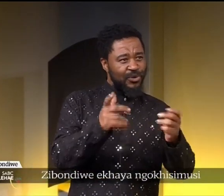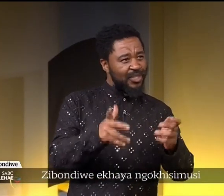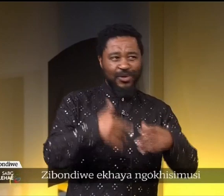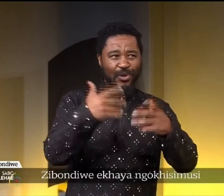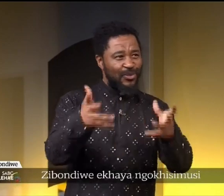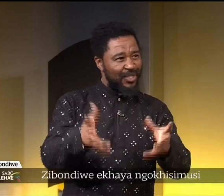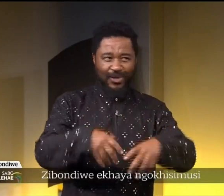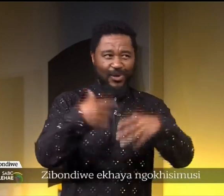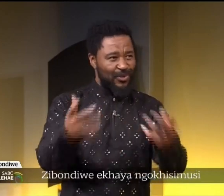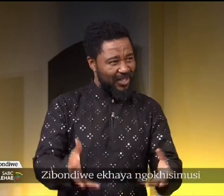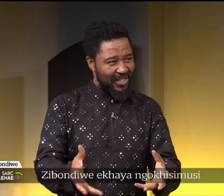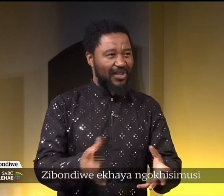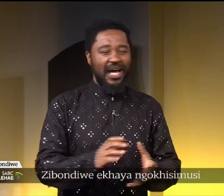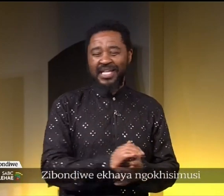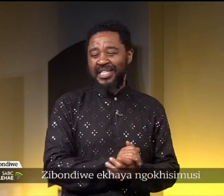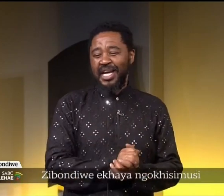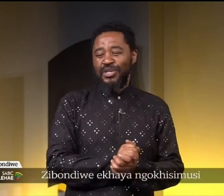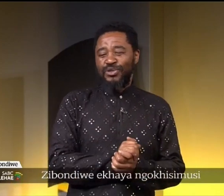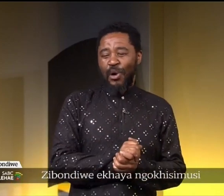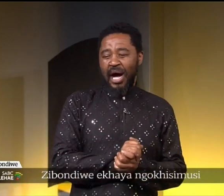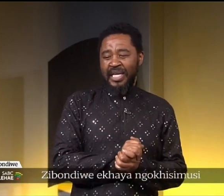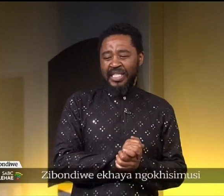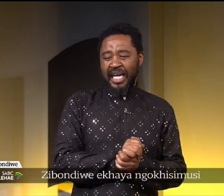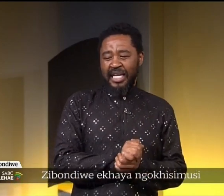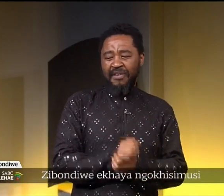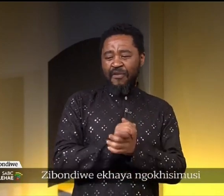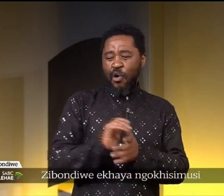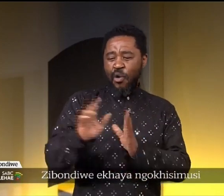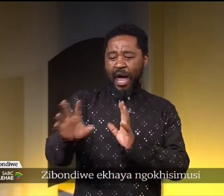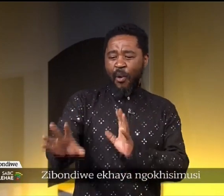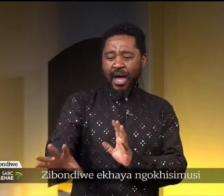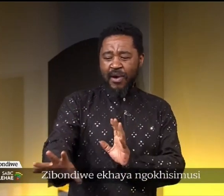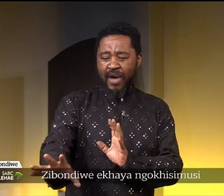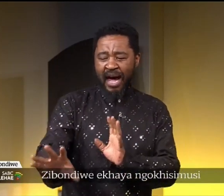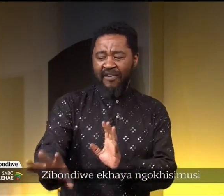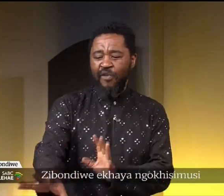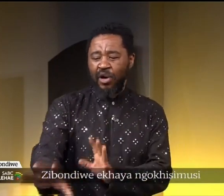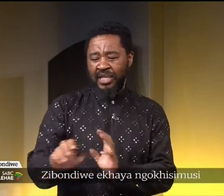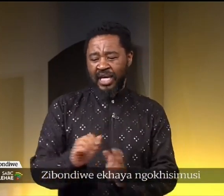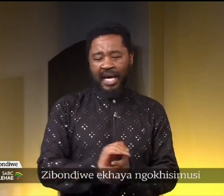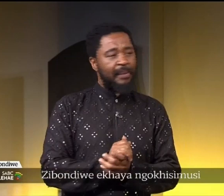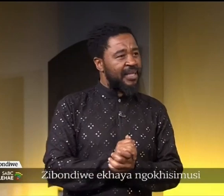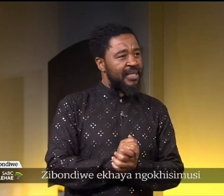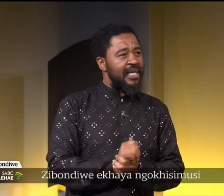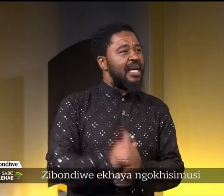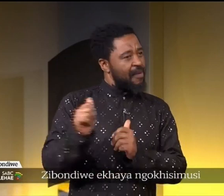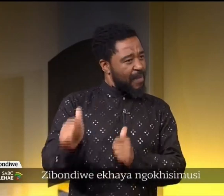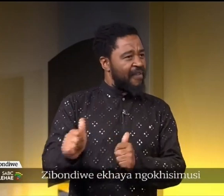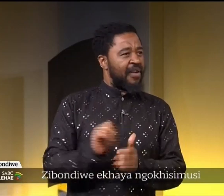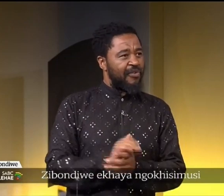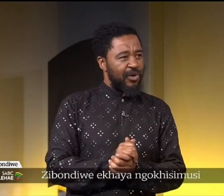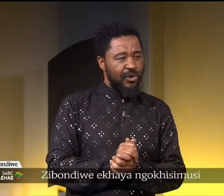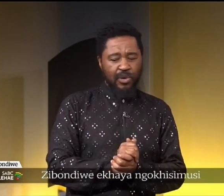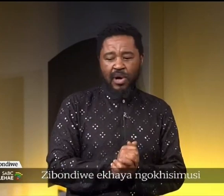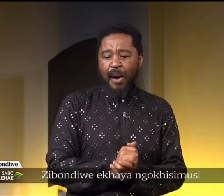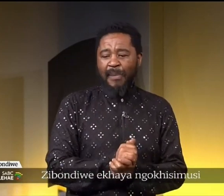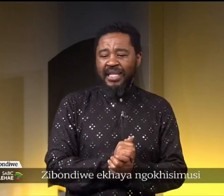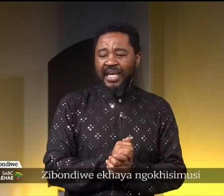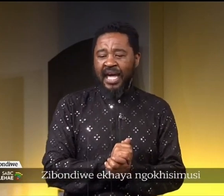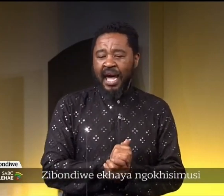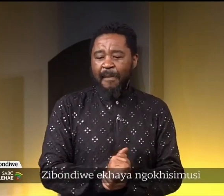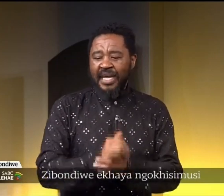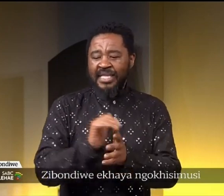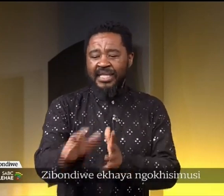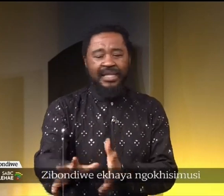is roast, right? So I was like, if we are afford a garment, perfect for you.